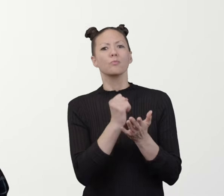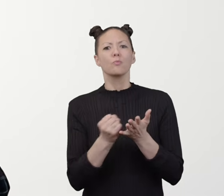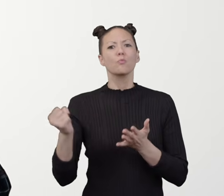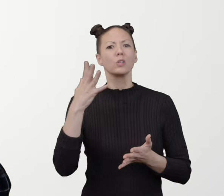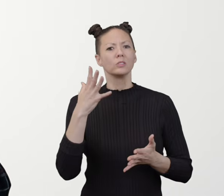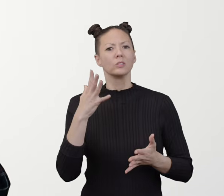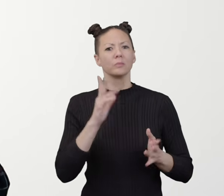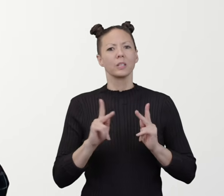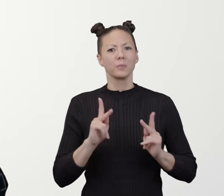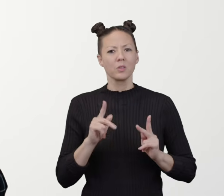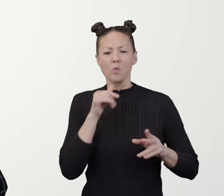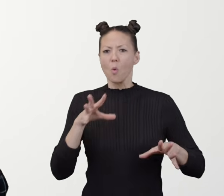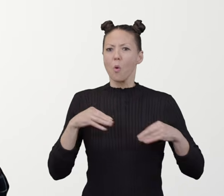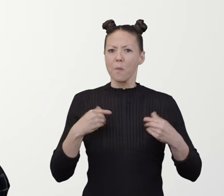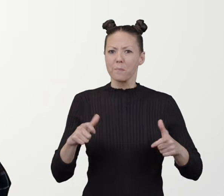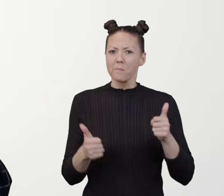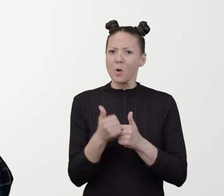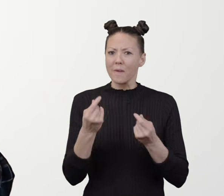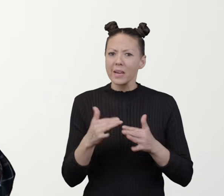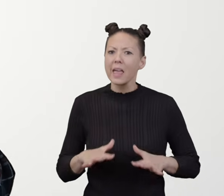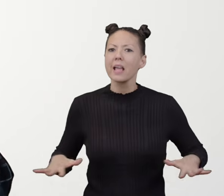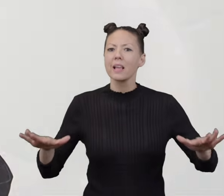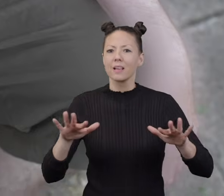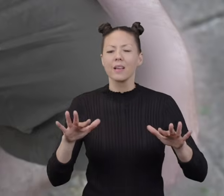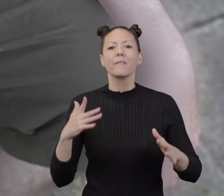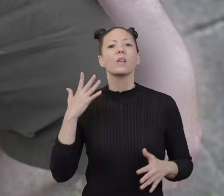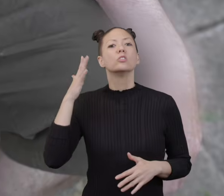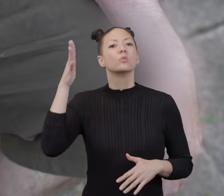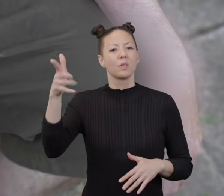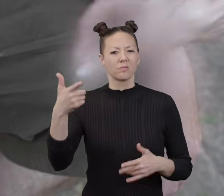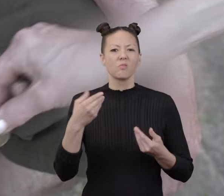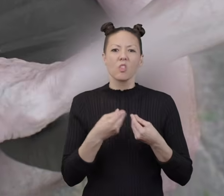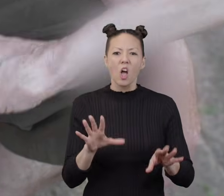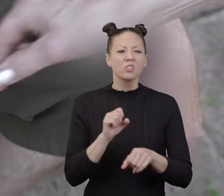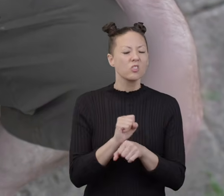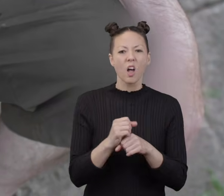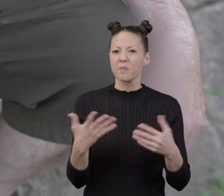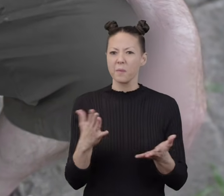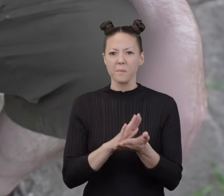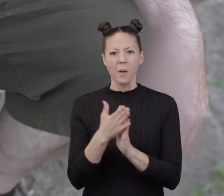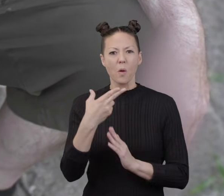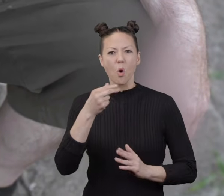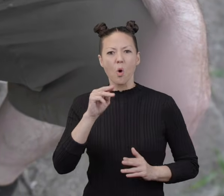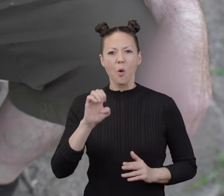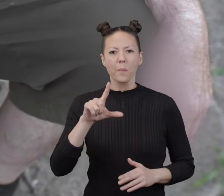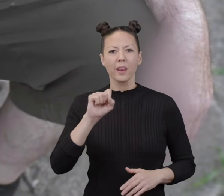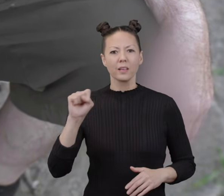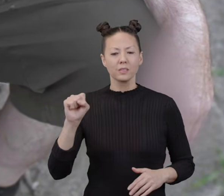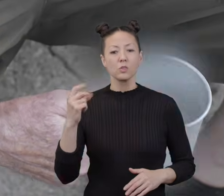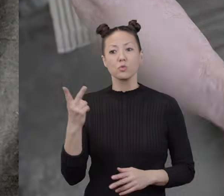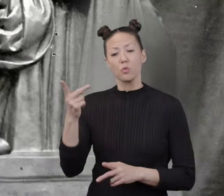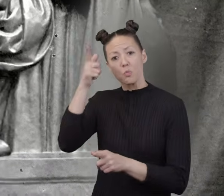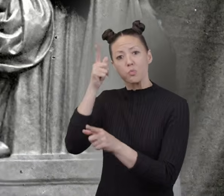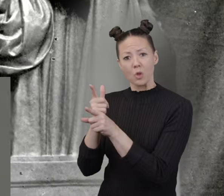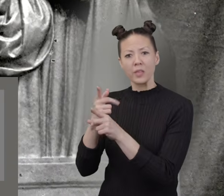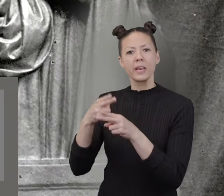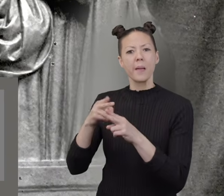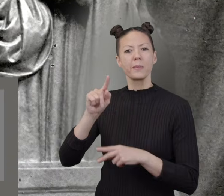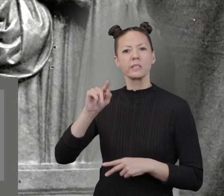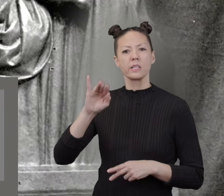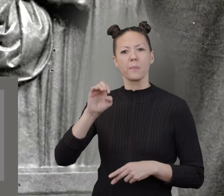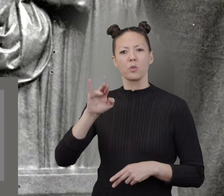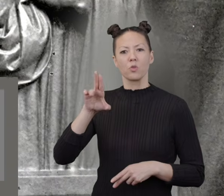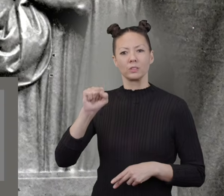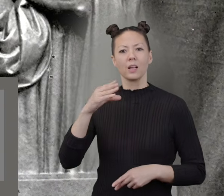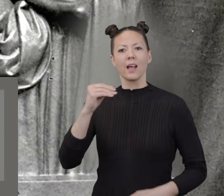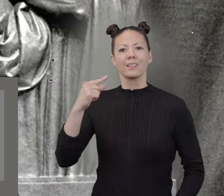wealthy citizens who owned a lot more land than they did, so they eventually lost their jobs and became homeless. 2 brothers